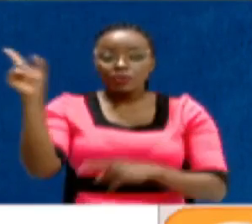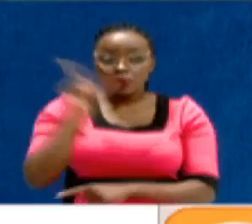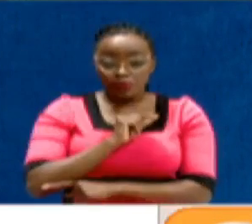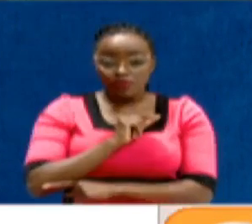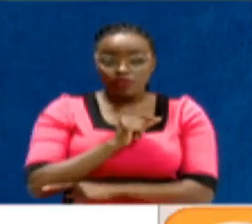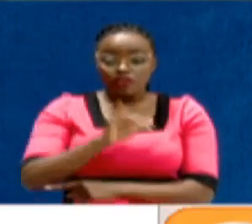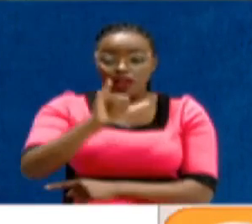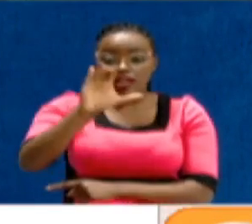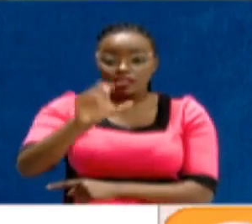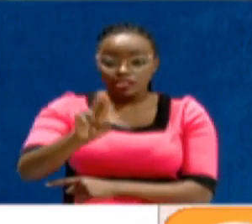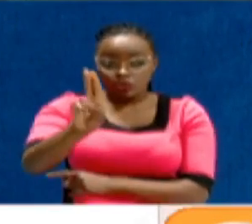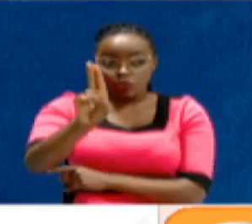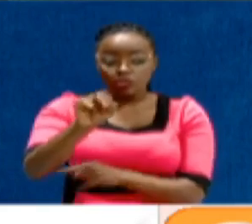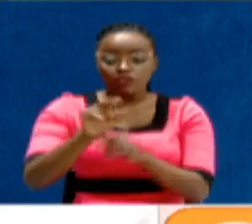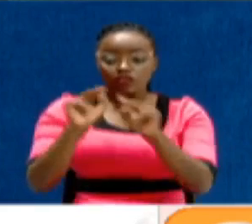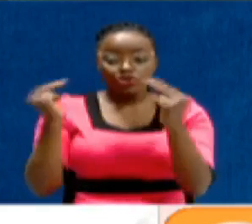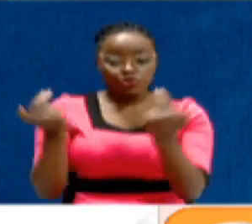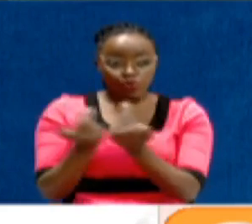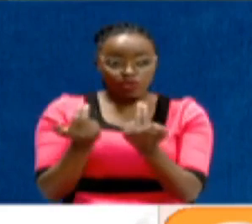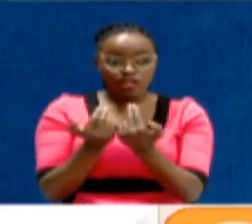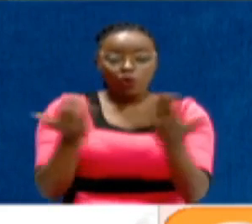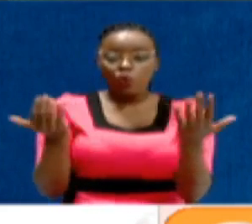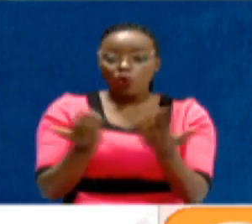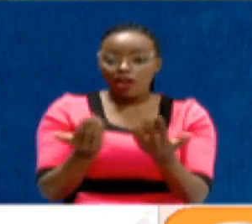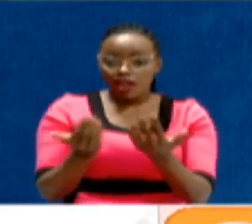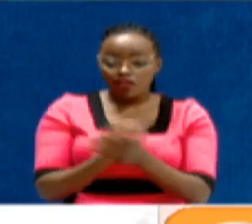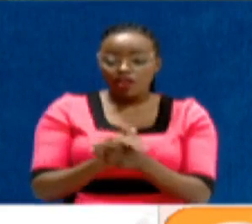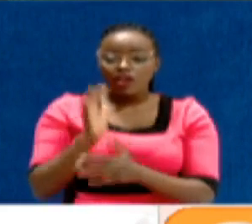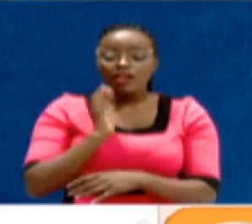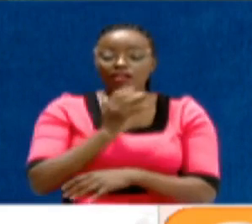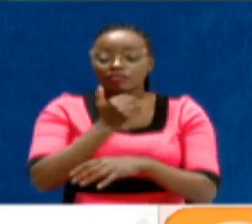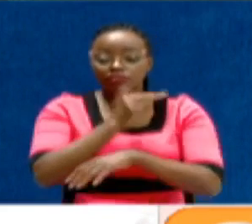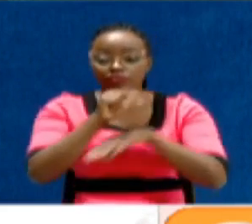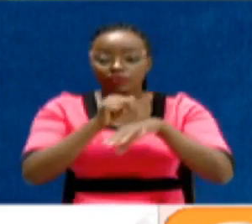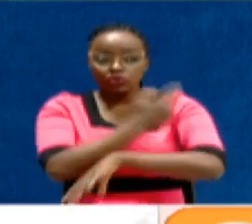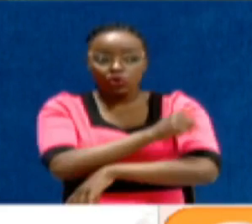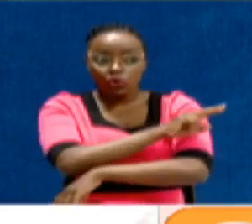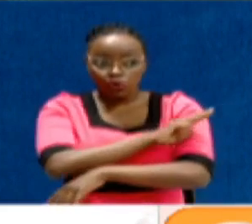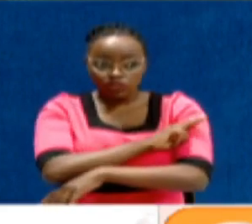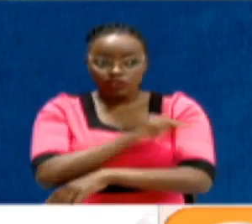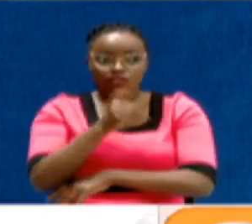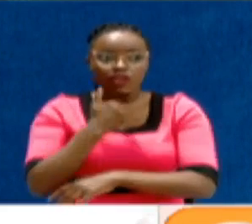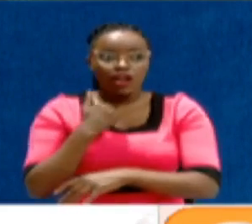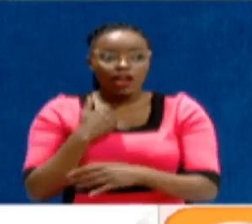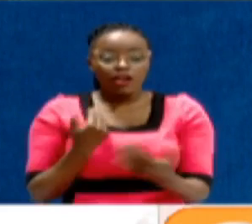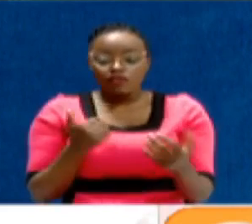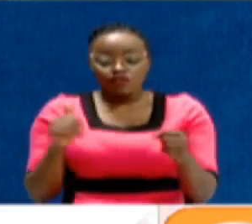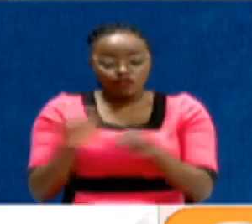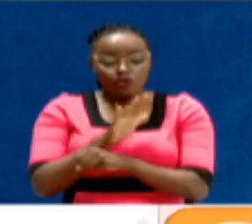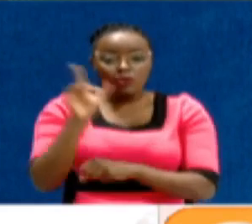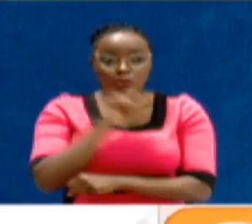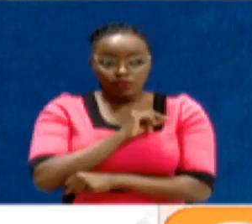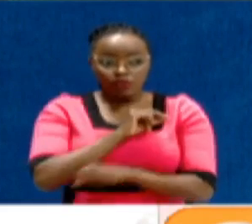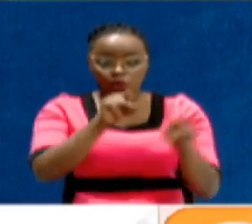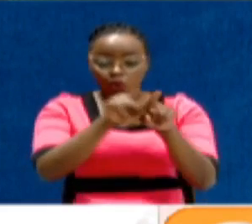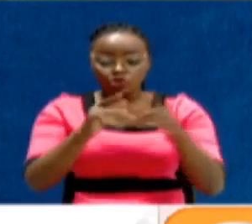that the ICU units at the Kenyatta National Hospital were full. There's also